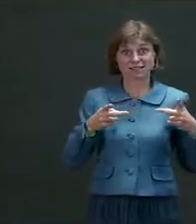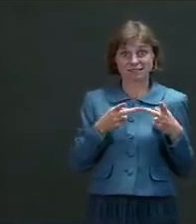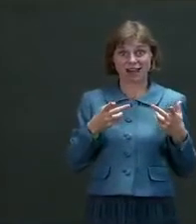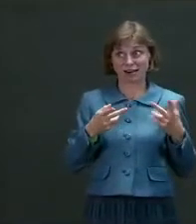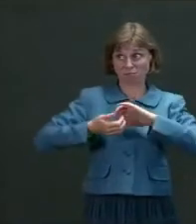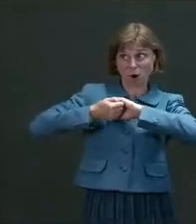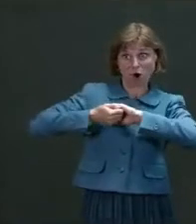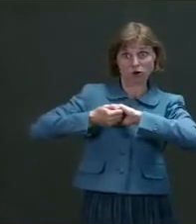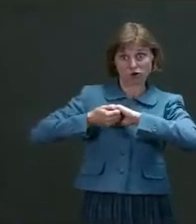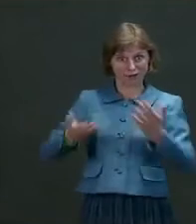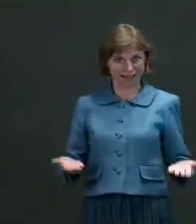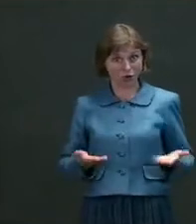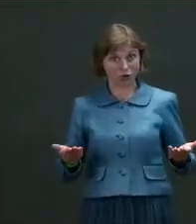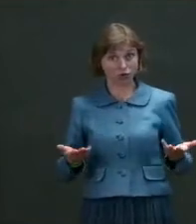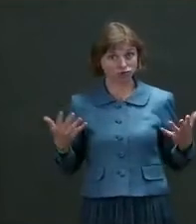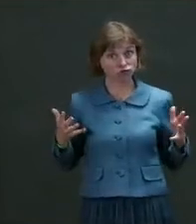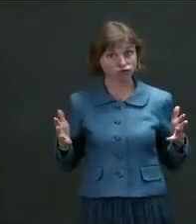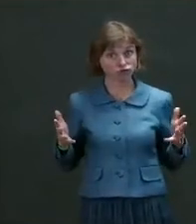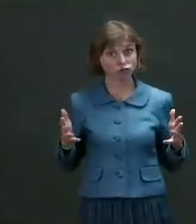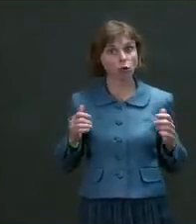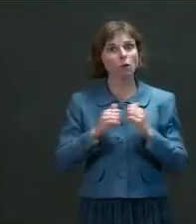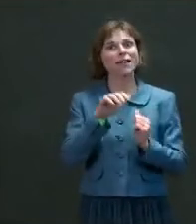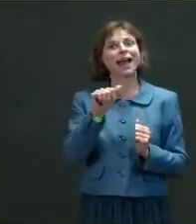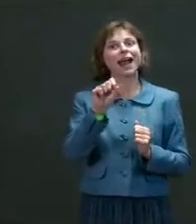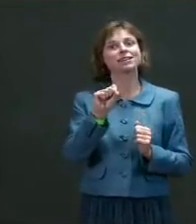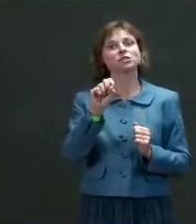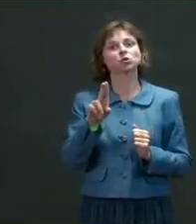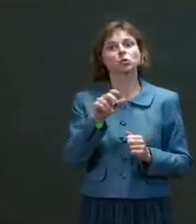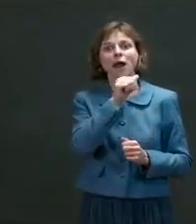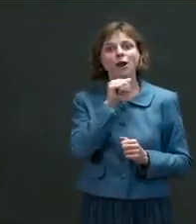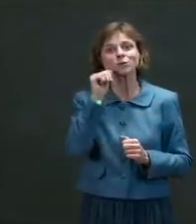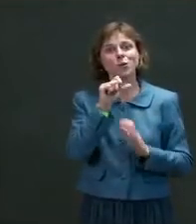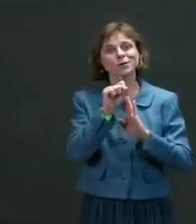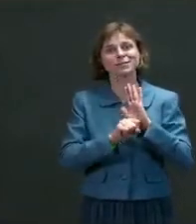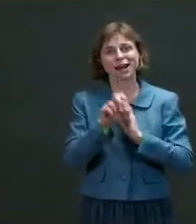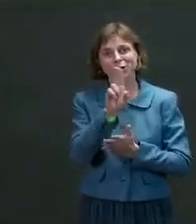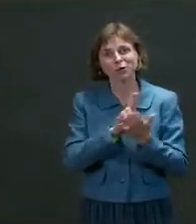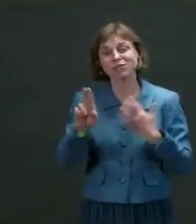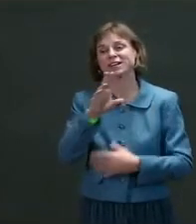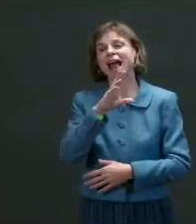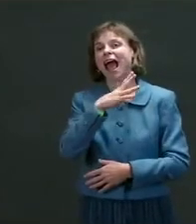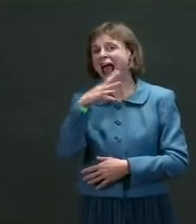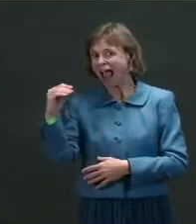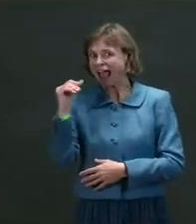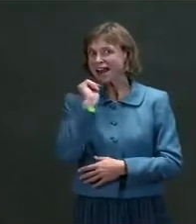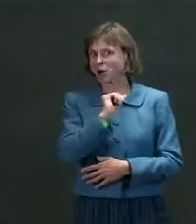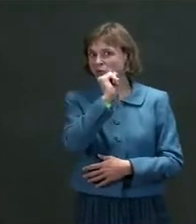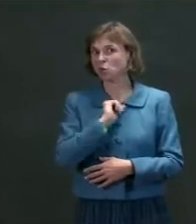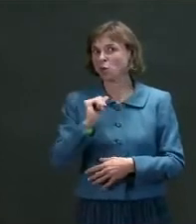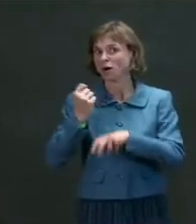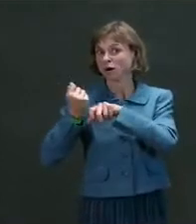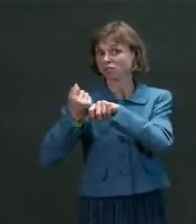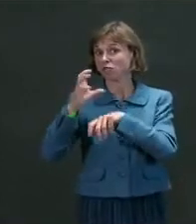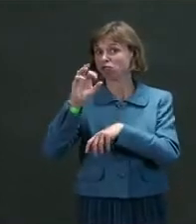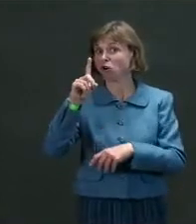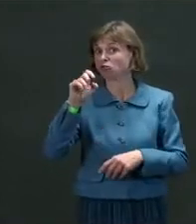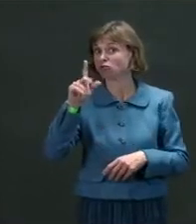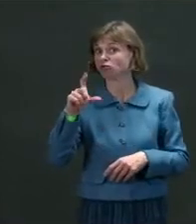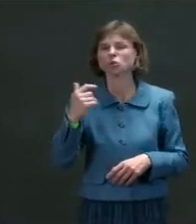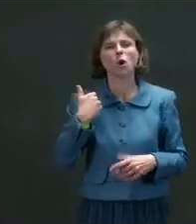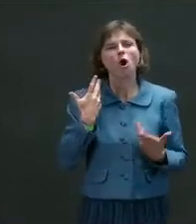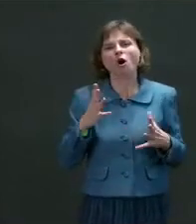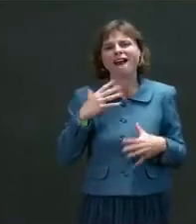here with ASU, Arizona State University, as well as the Arizona Cardinals. So we had some of the infrastructure and